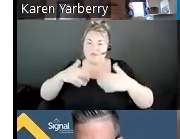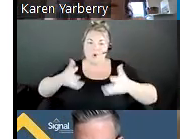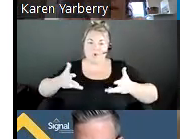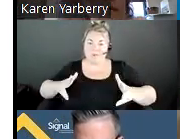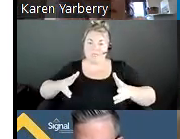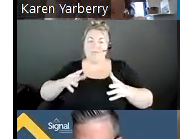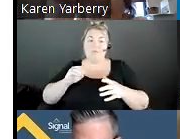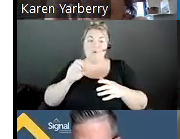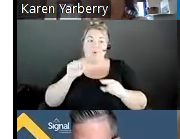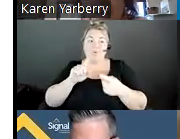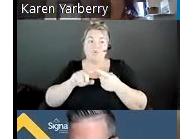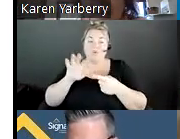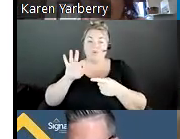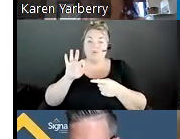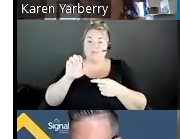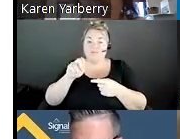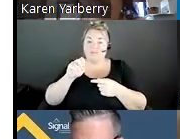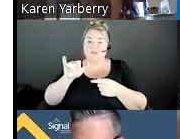you go to